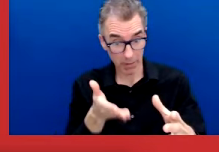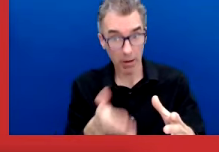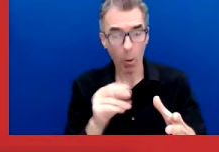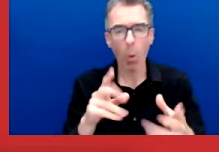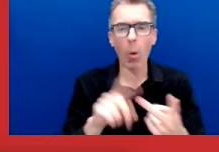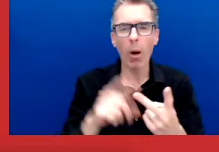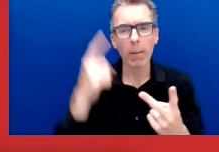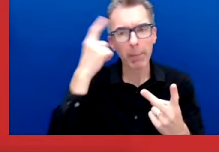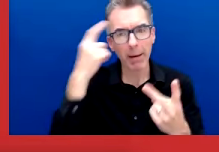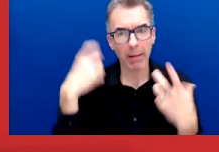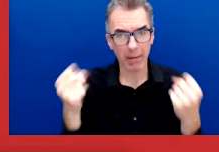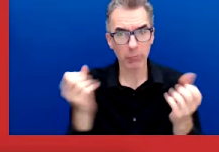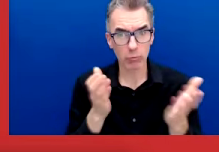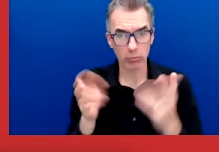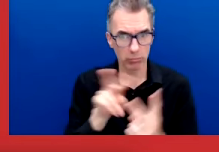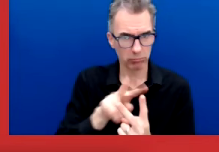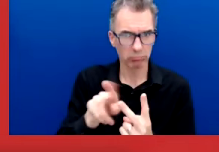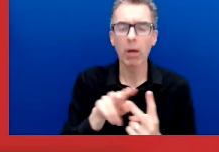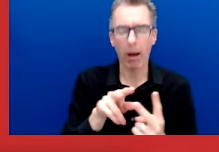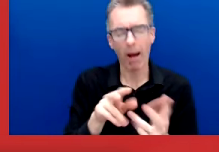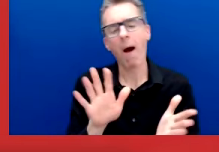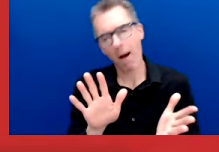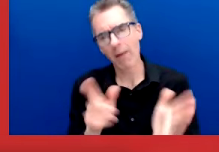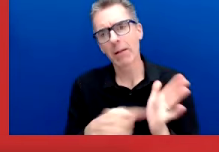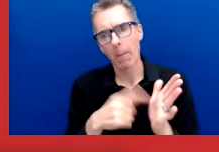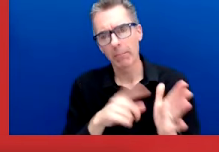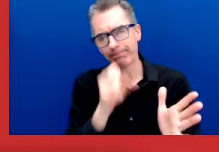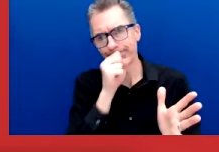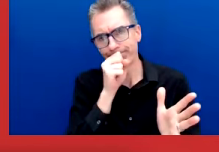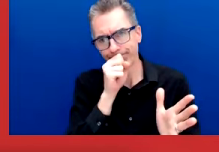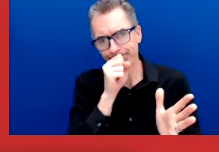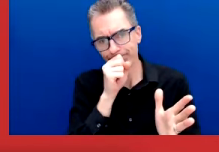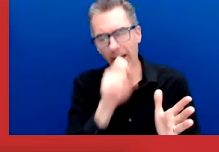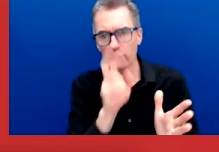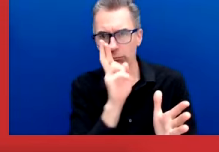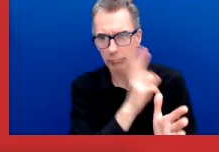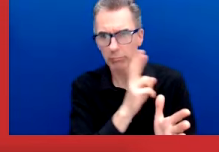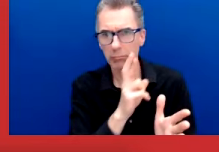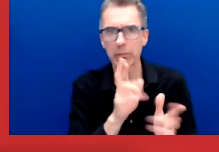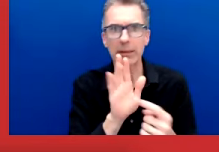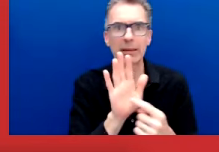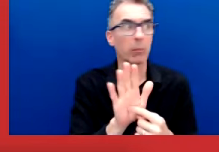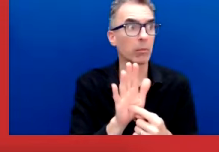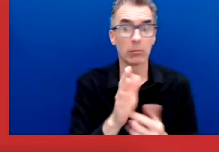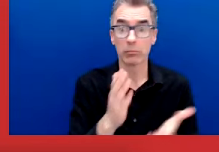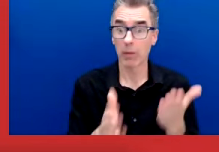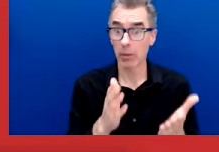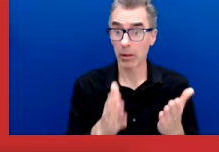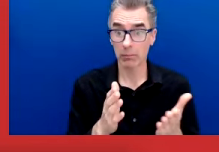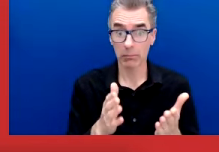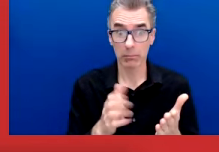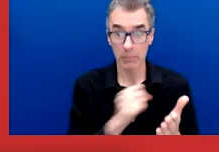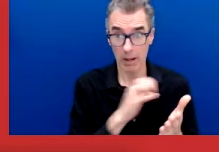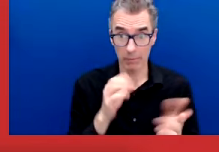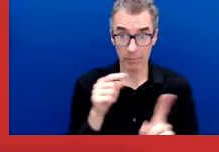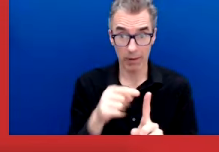health services, we understand that there are some employees that might have licenses that have